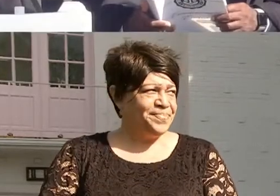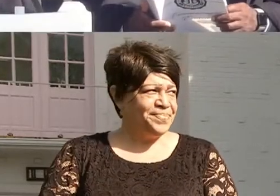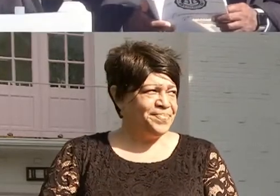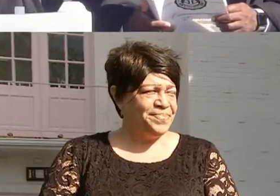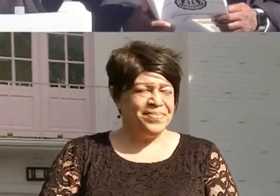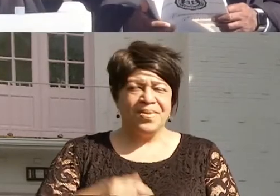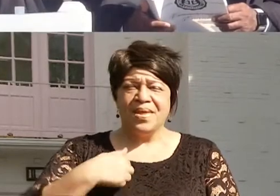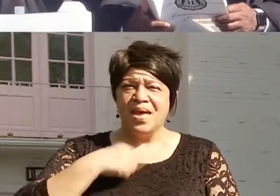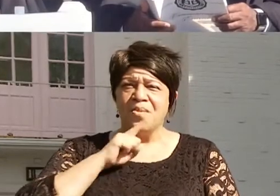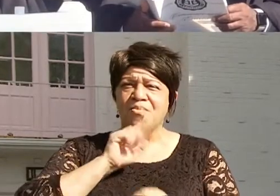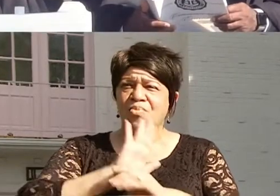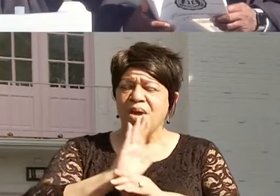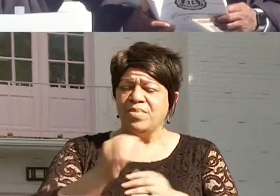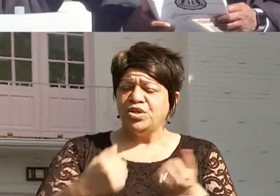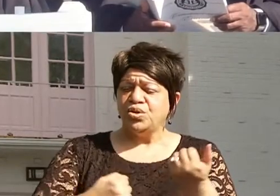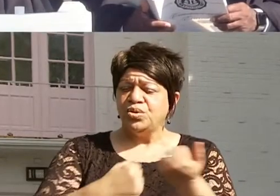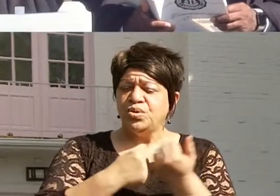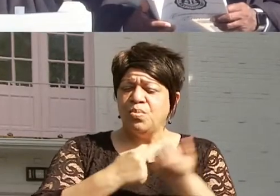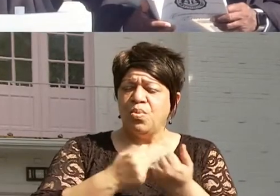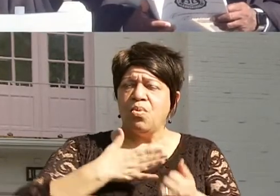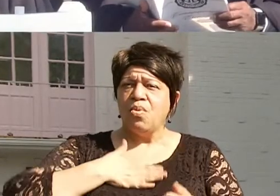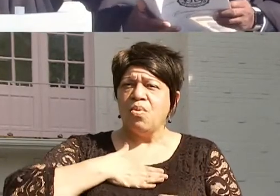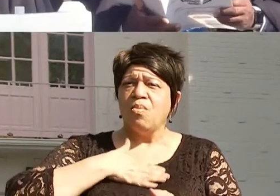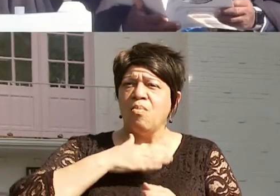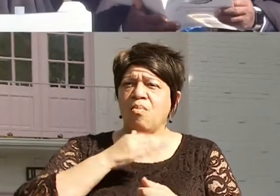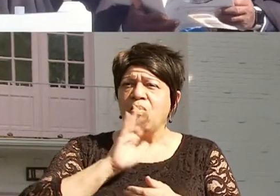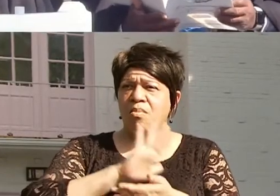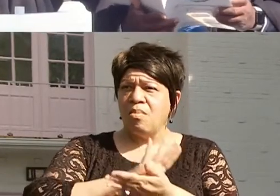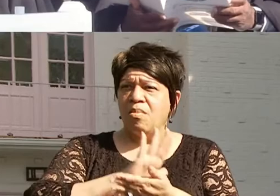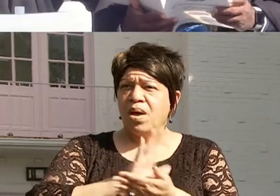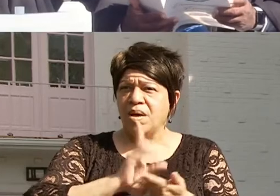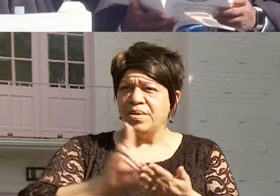I promise to support my alma mater,